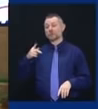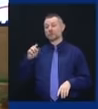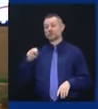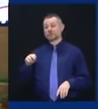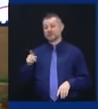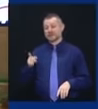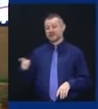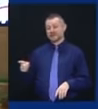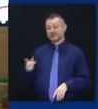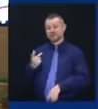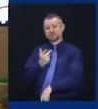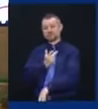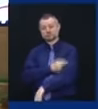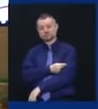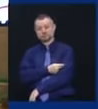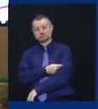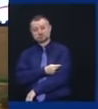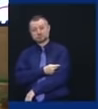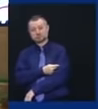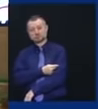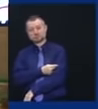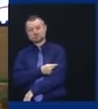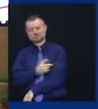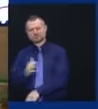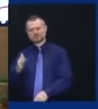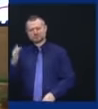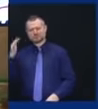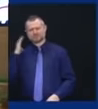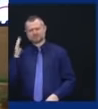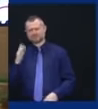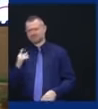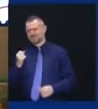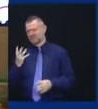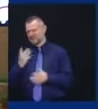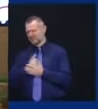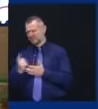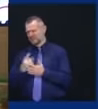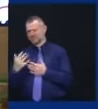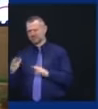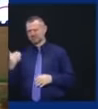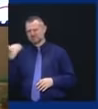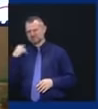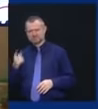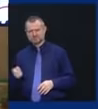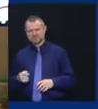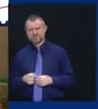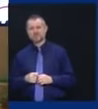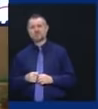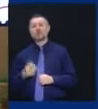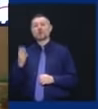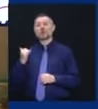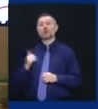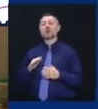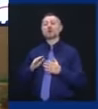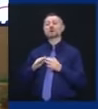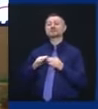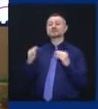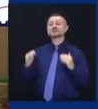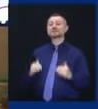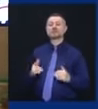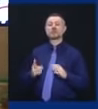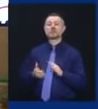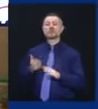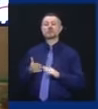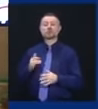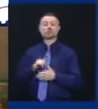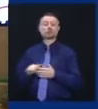first dose weeks and weeks ago. Because the way the system works in New York